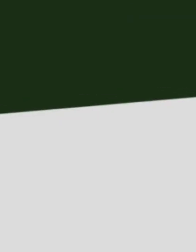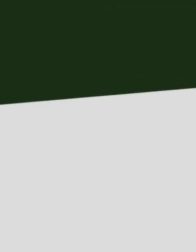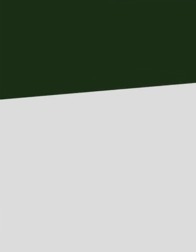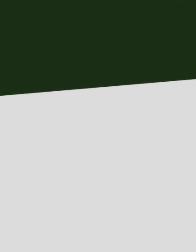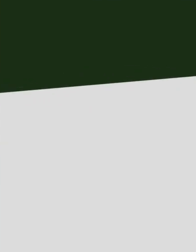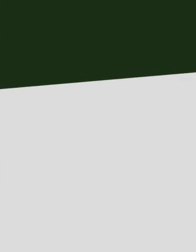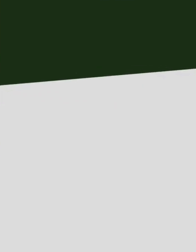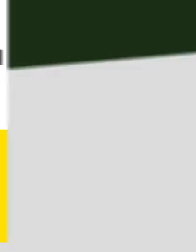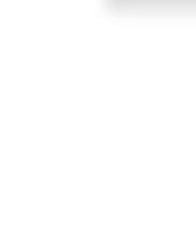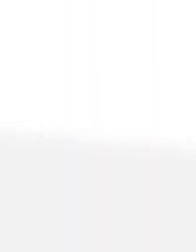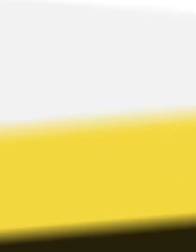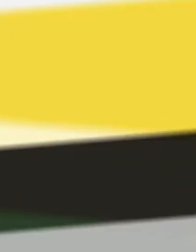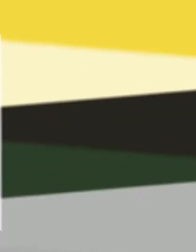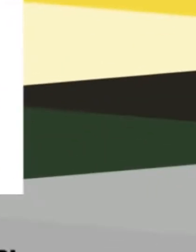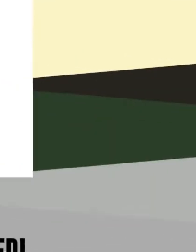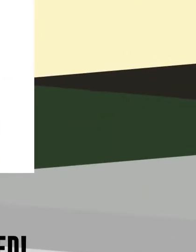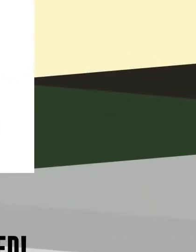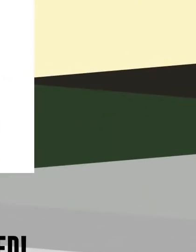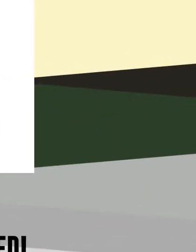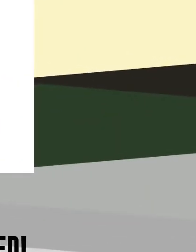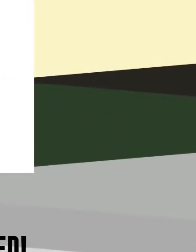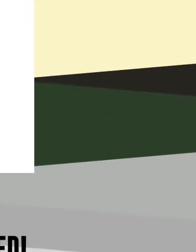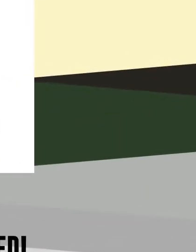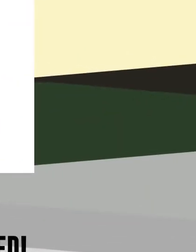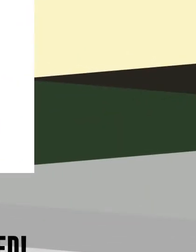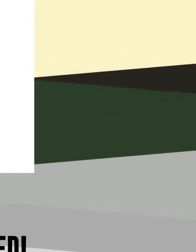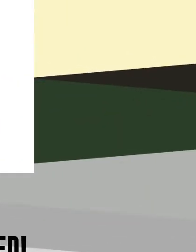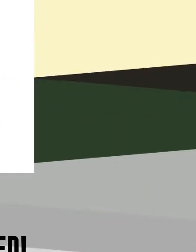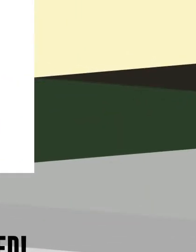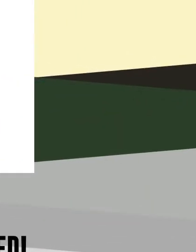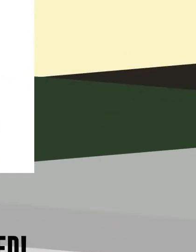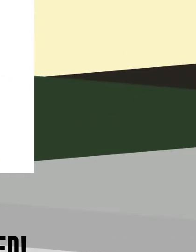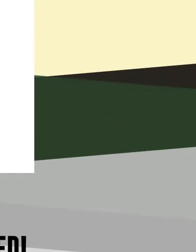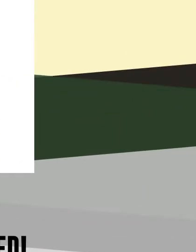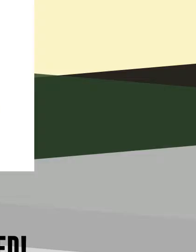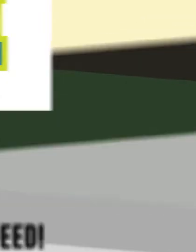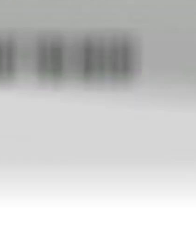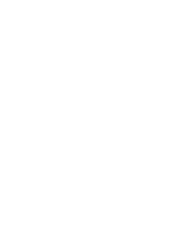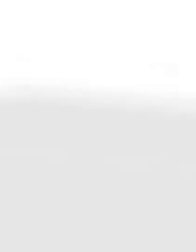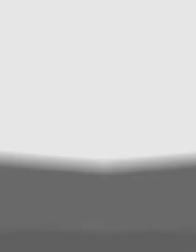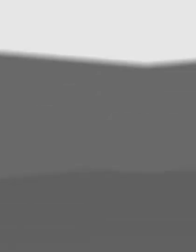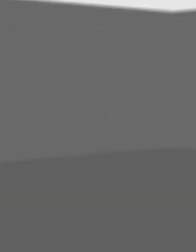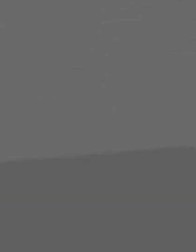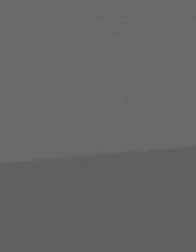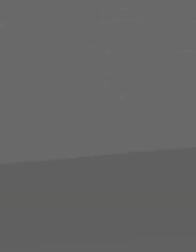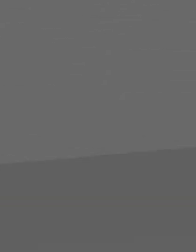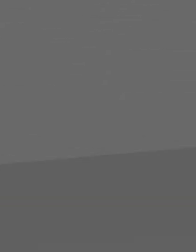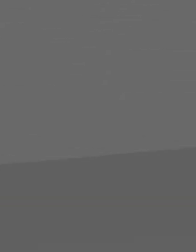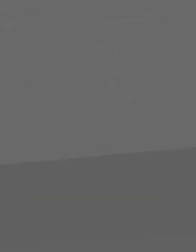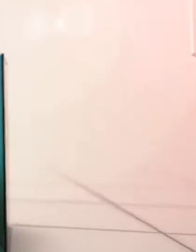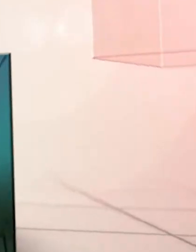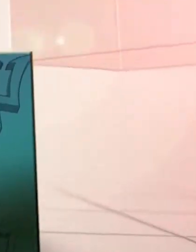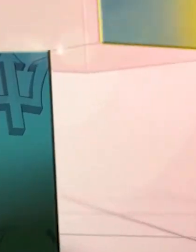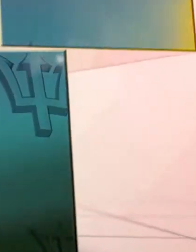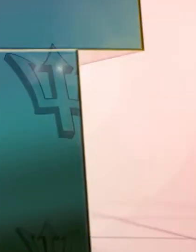X Trail is brought to you in part by Amaze. Come in and be amazed. We have what you need.